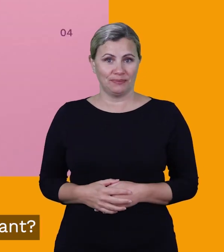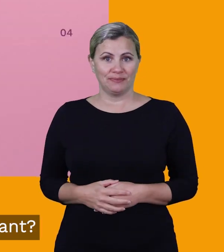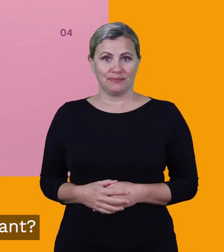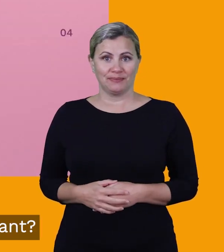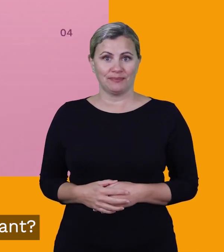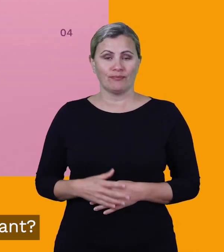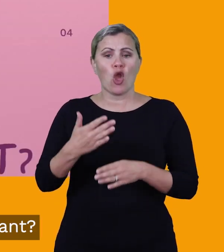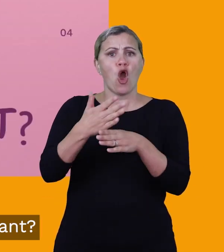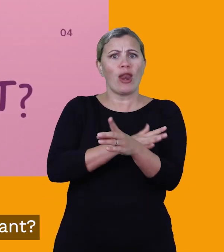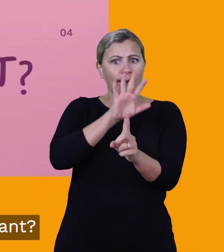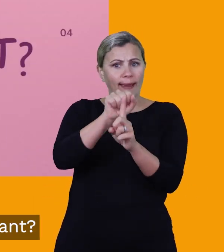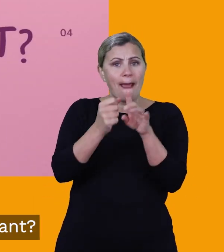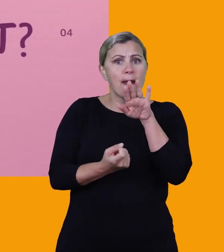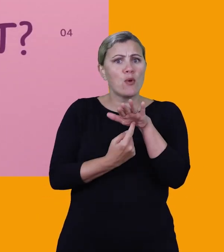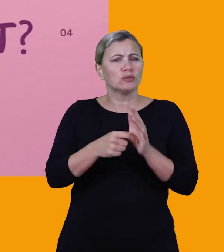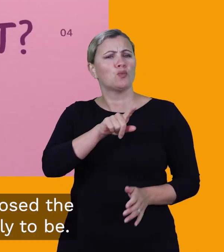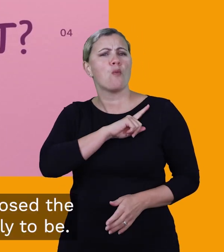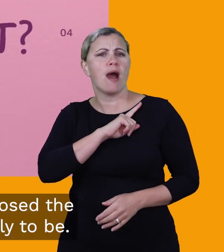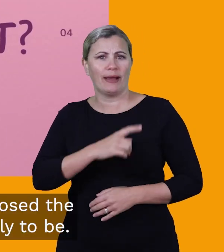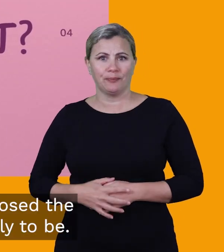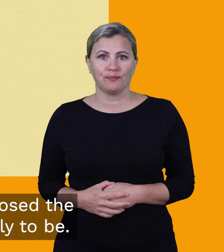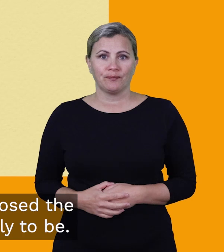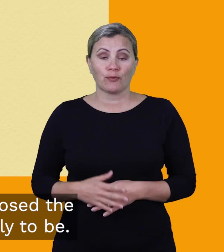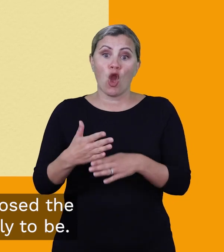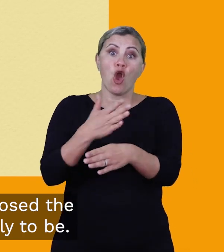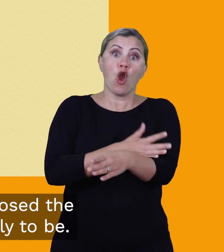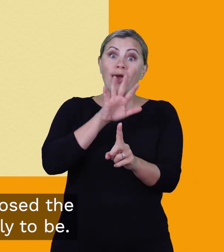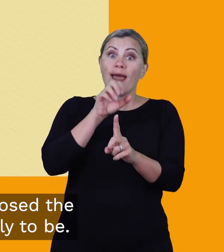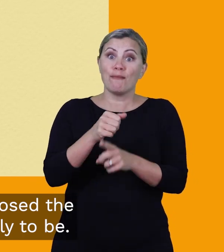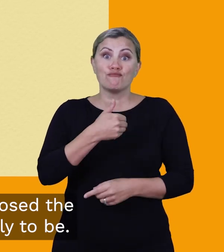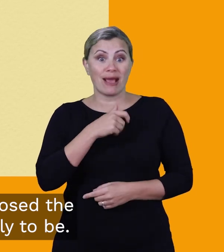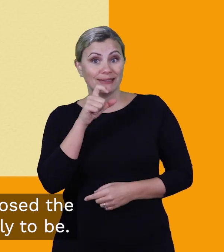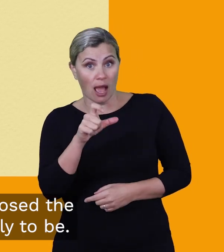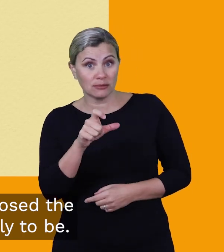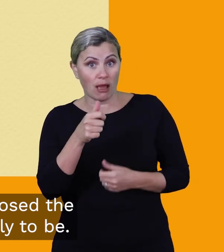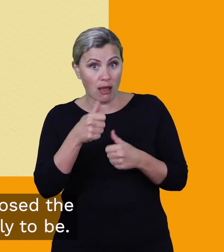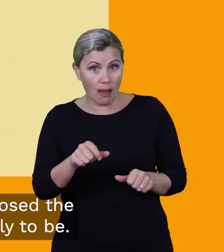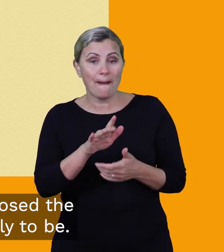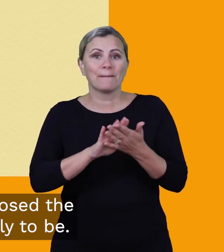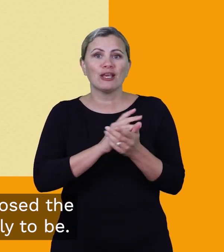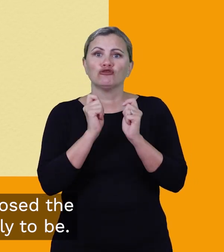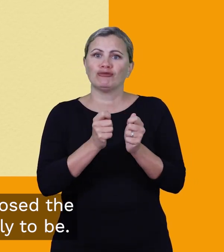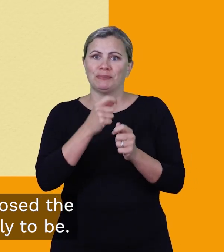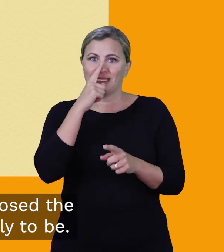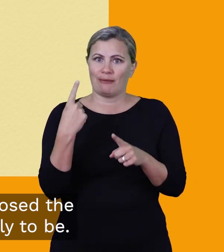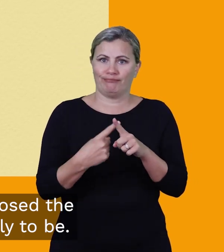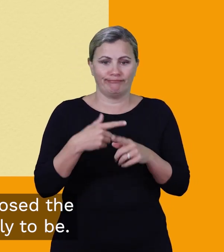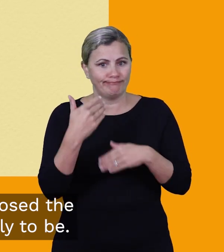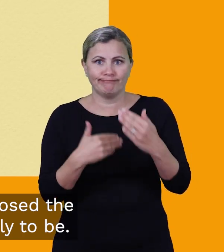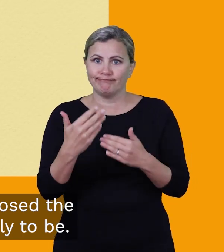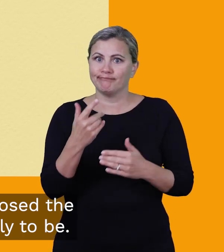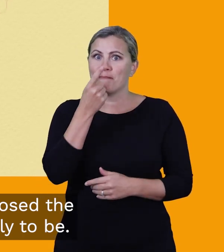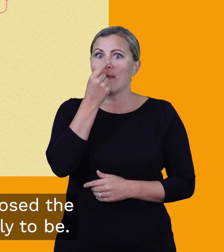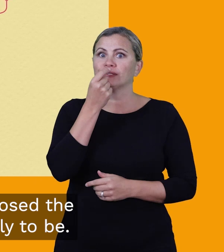Why is early detection important? The sooner breast cancer is diagnosed, the more successful treatment is